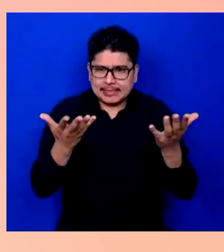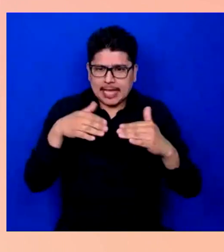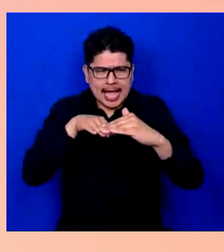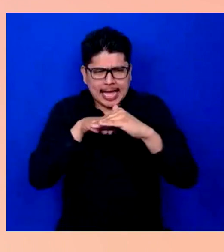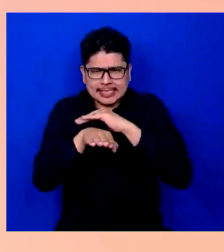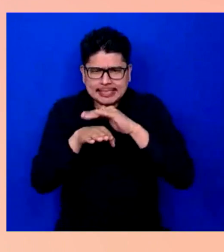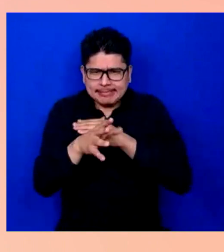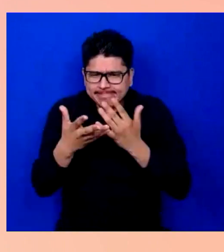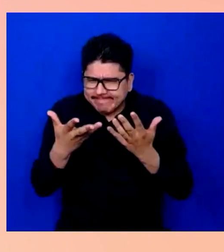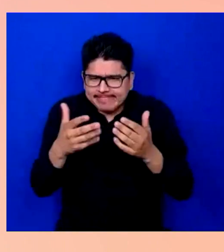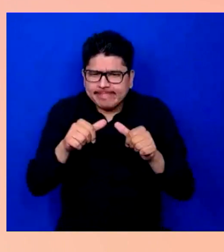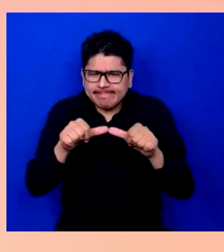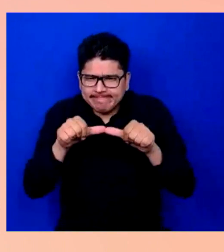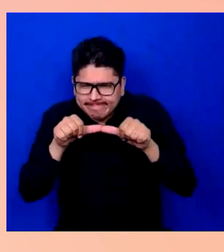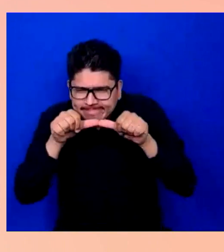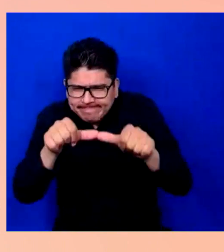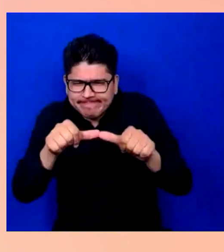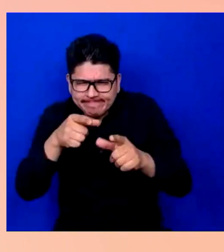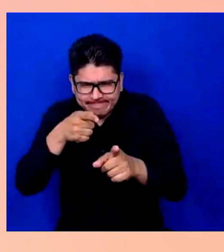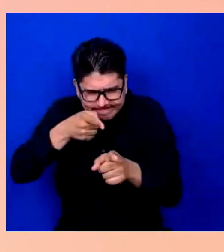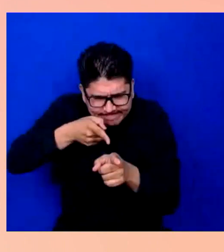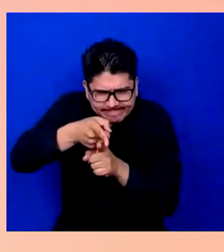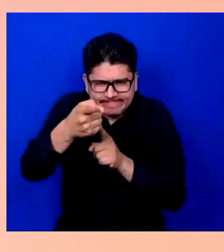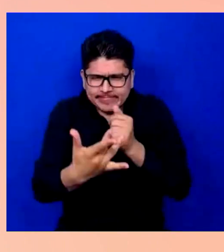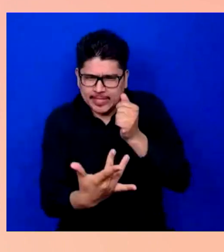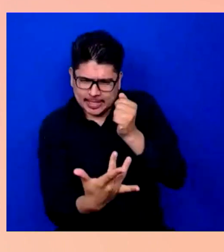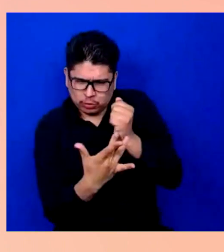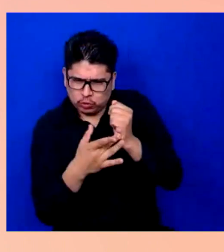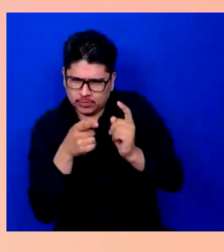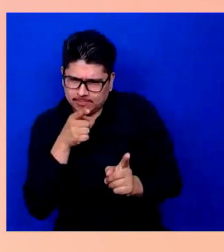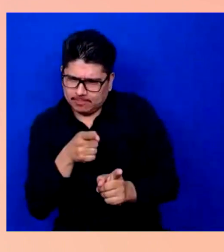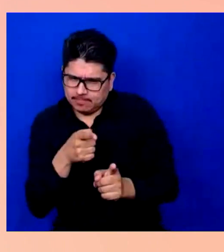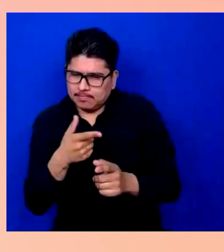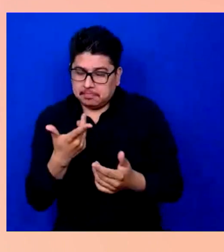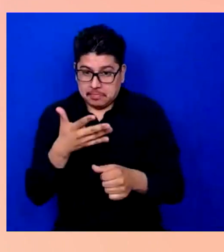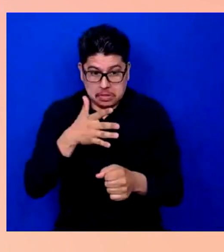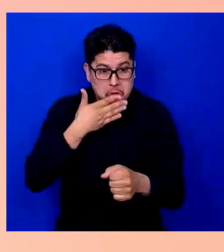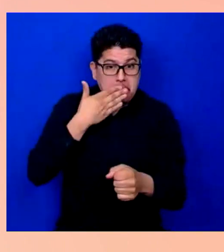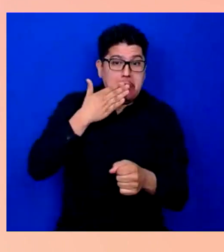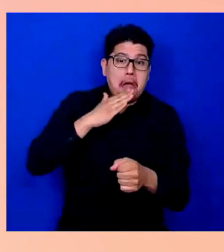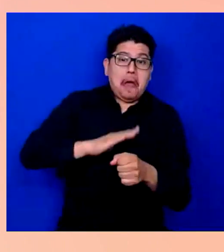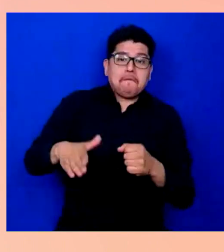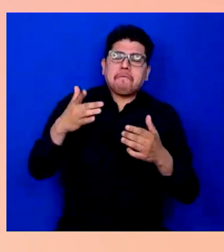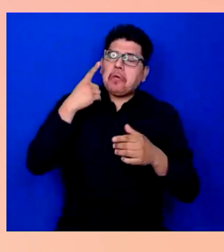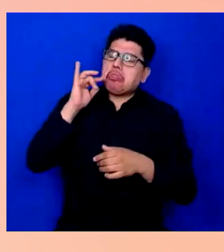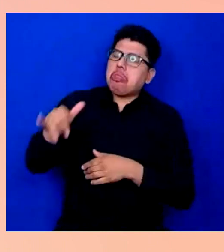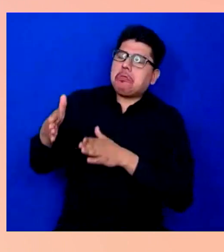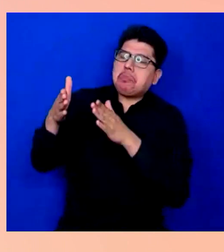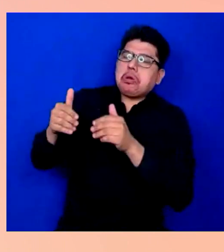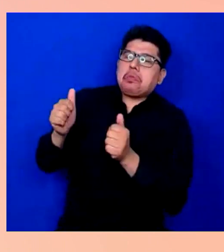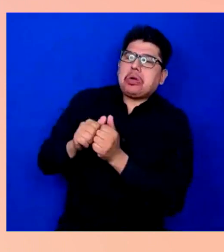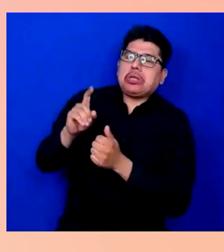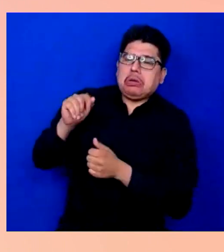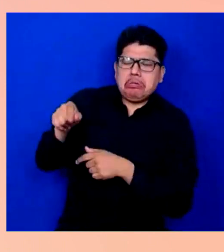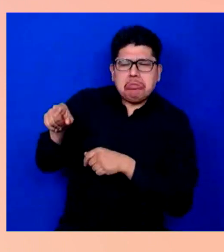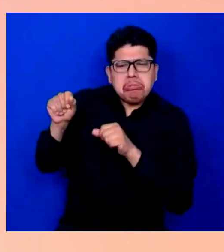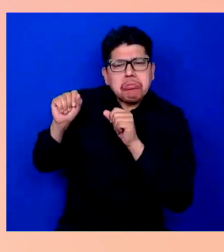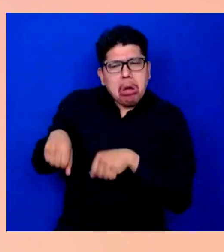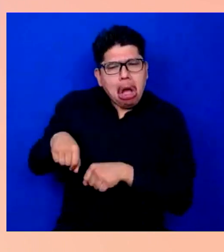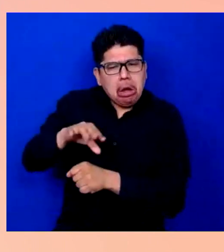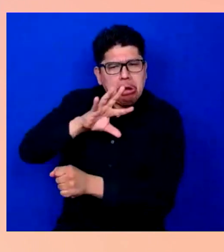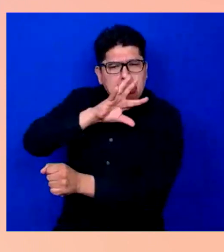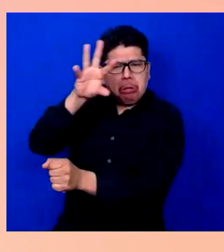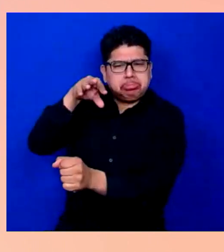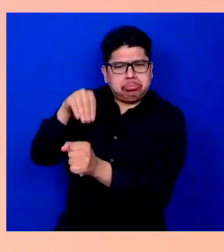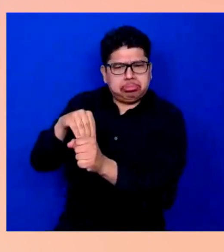piece of technology will be enough to make persons with disabilities being able to participate equally in the company, for example.